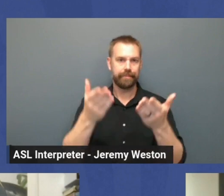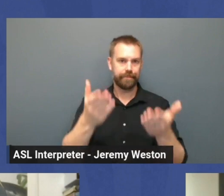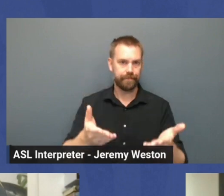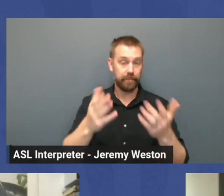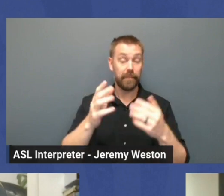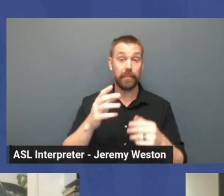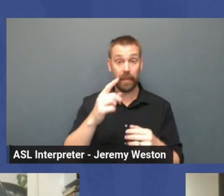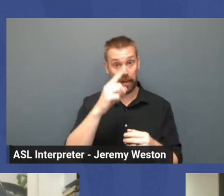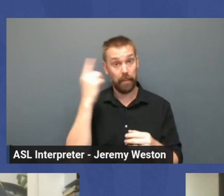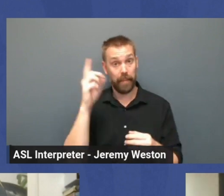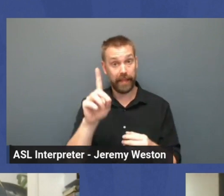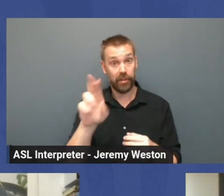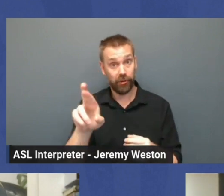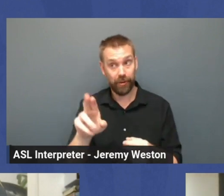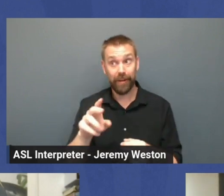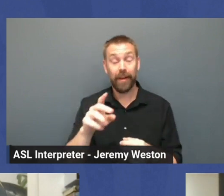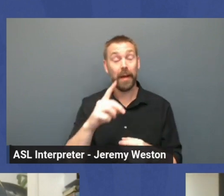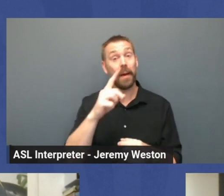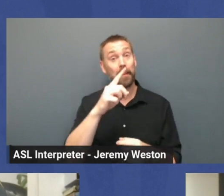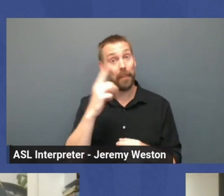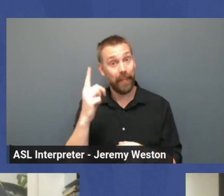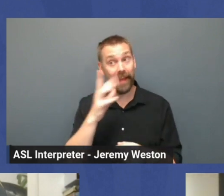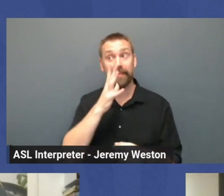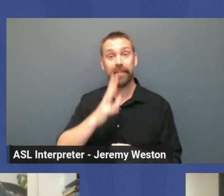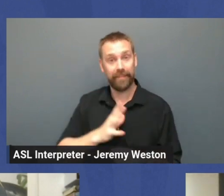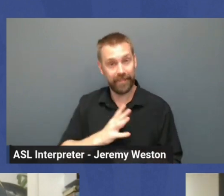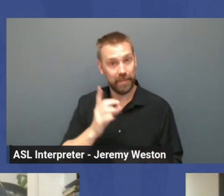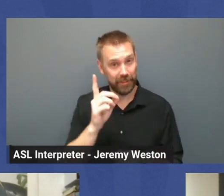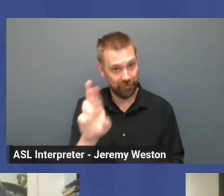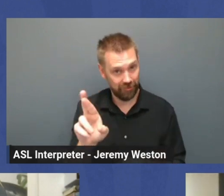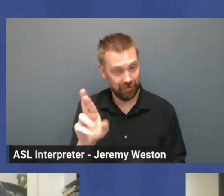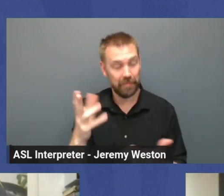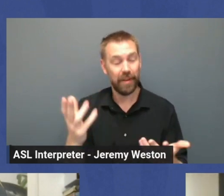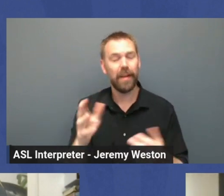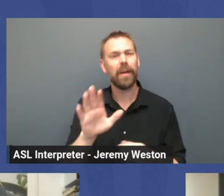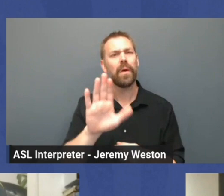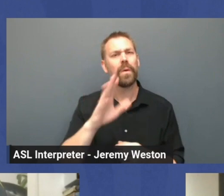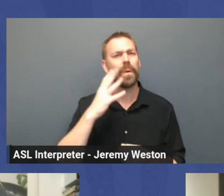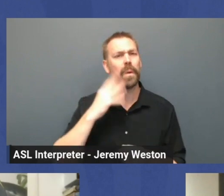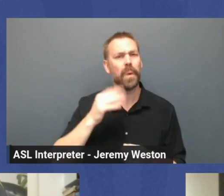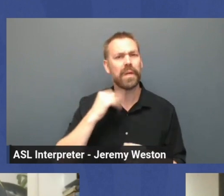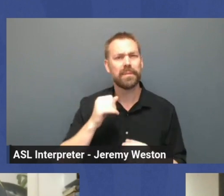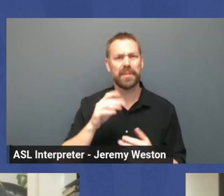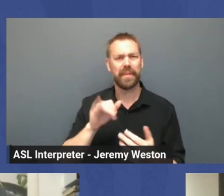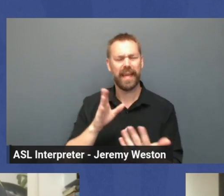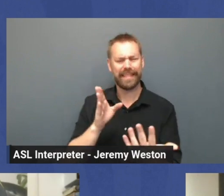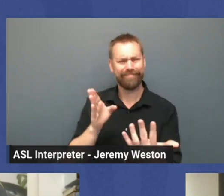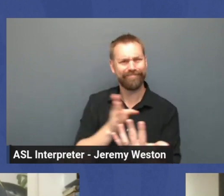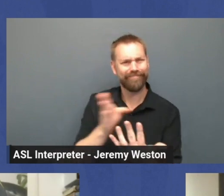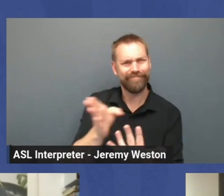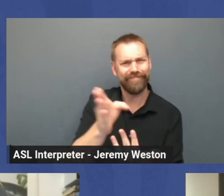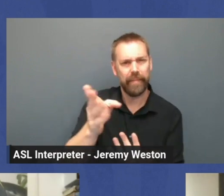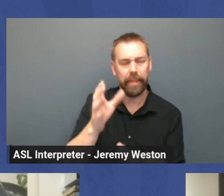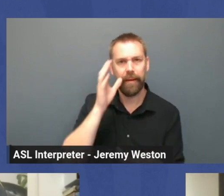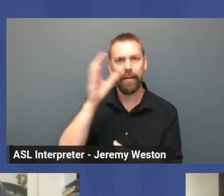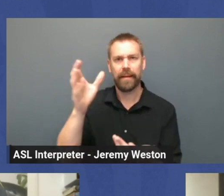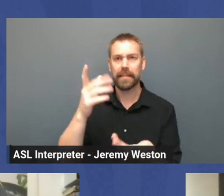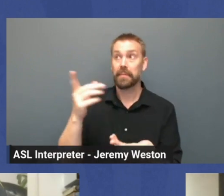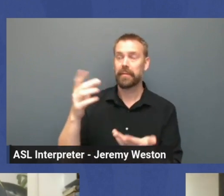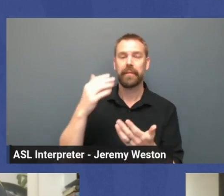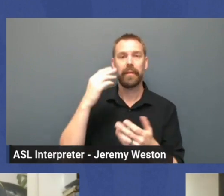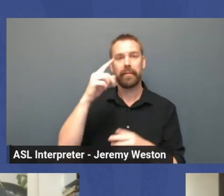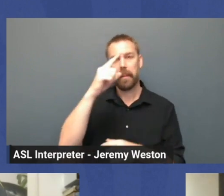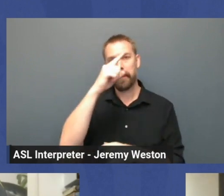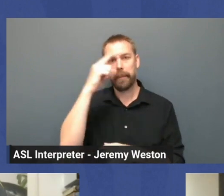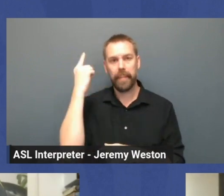Black female doctor, what has been your experience with navigating this idea of Black excellence